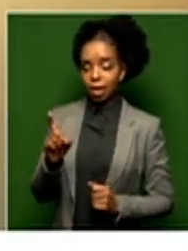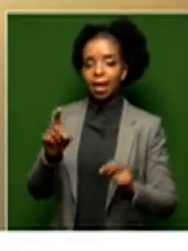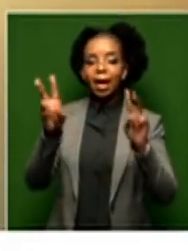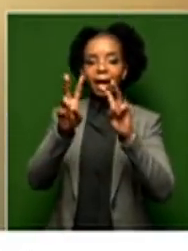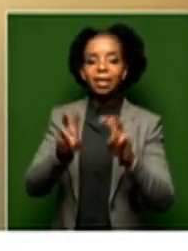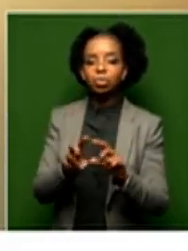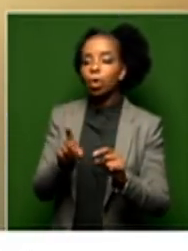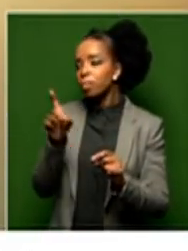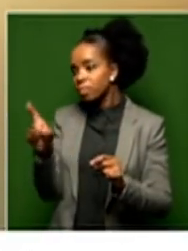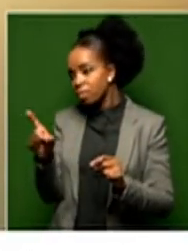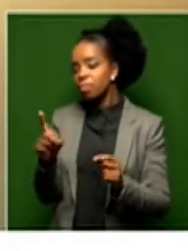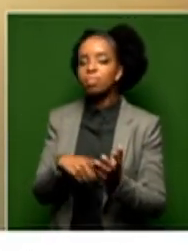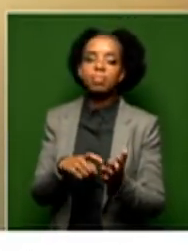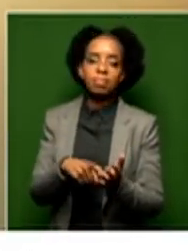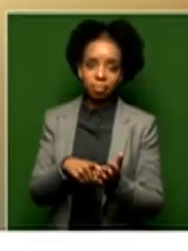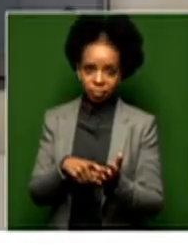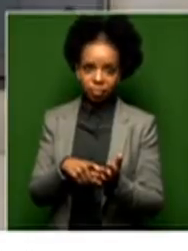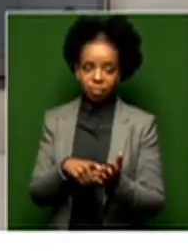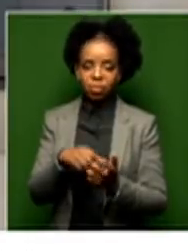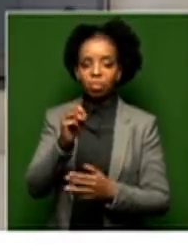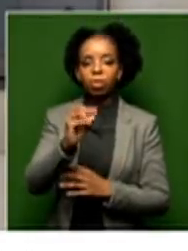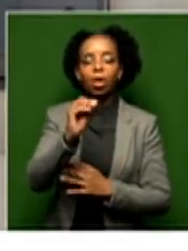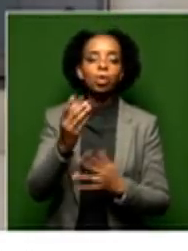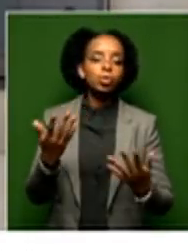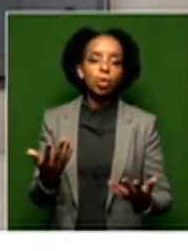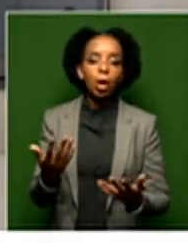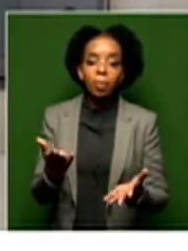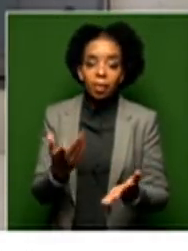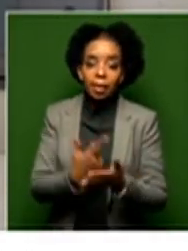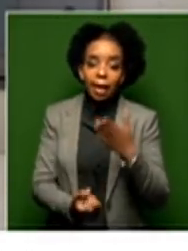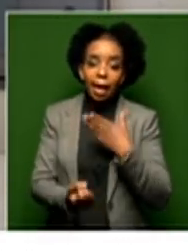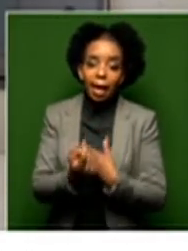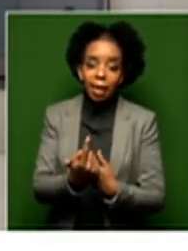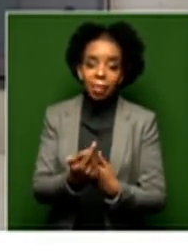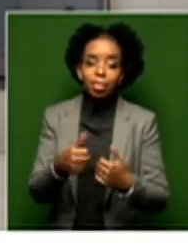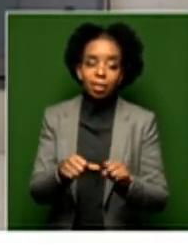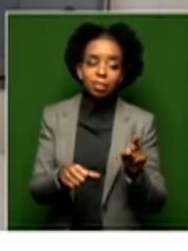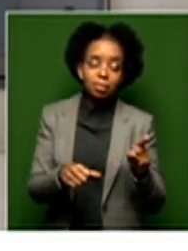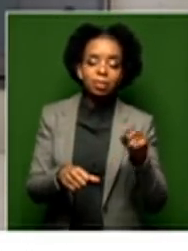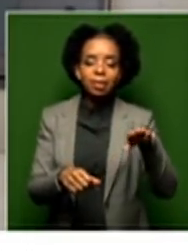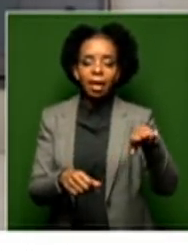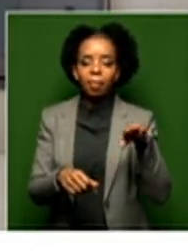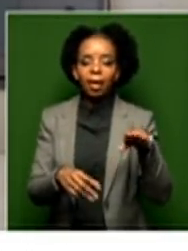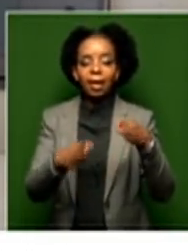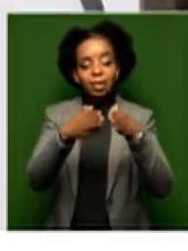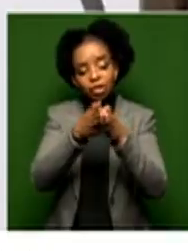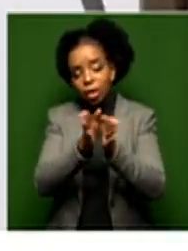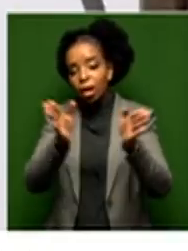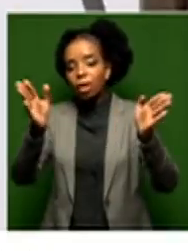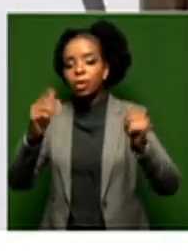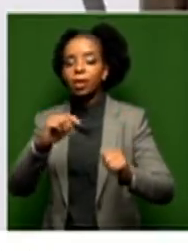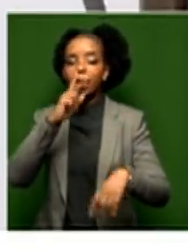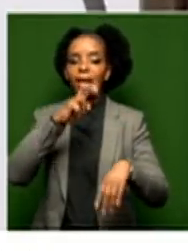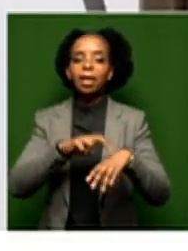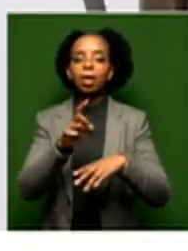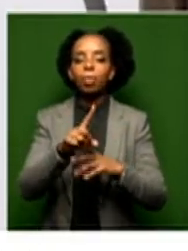insolvent. So as a result of this, the banks require generally that there should be government guarantees